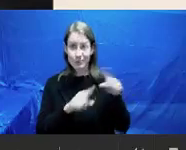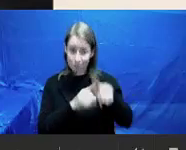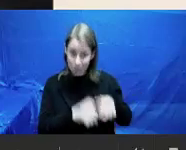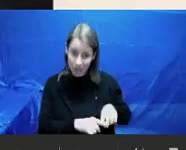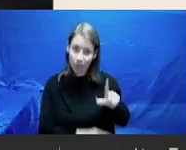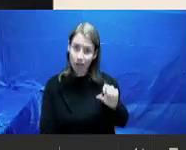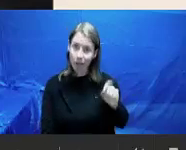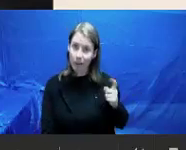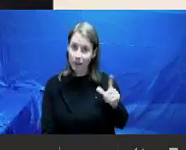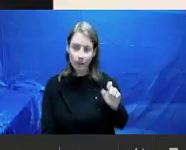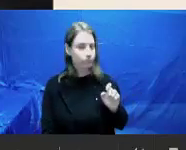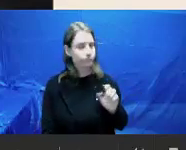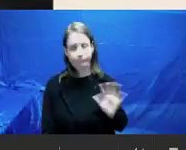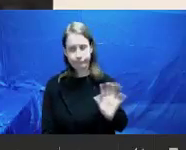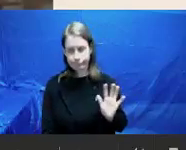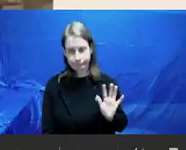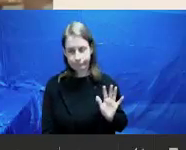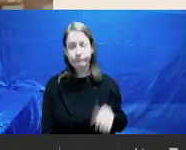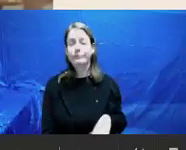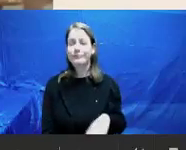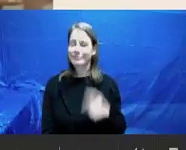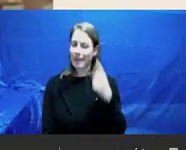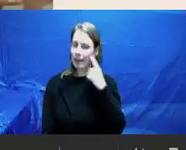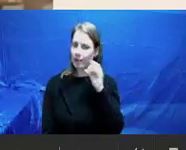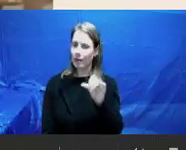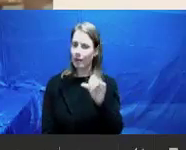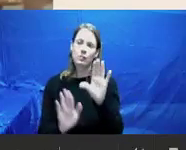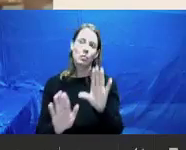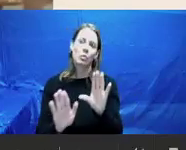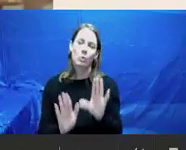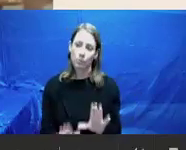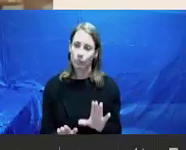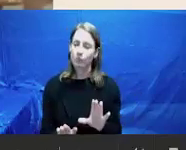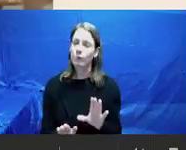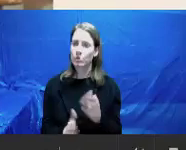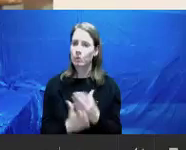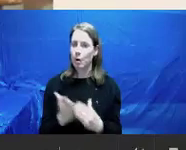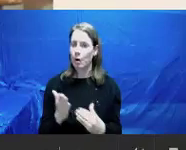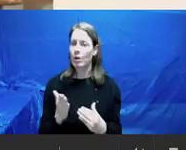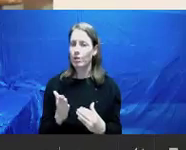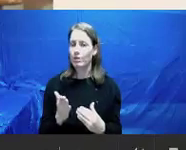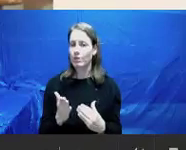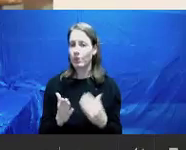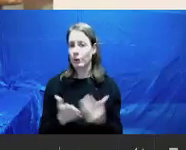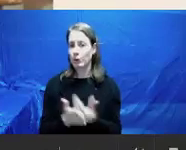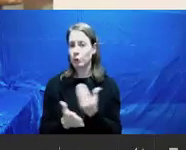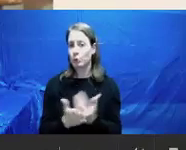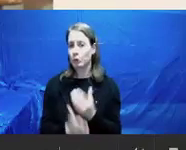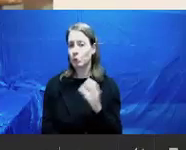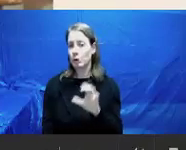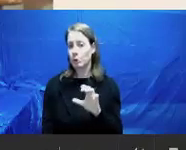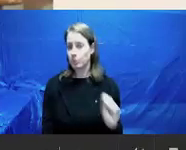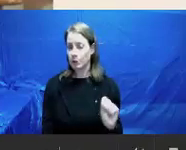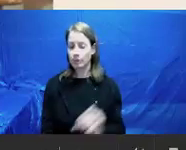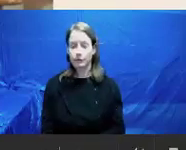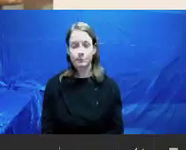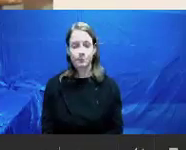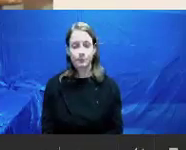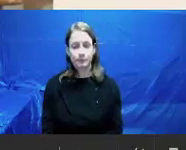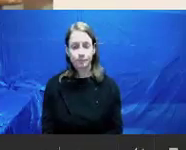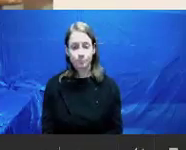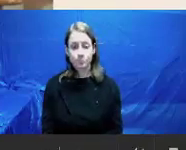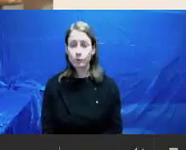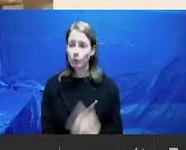is so wonderful about the three-pronged approach to text complexity, is that it gives us an opportunity